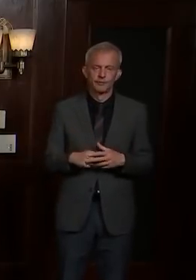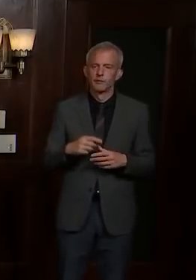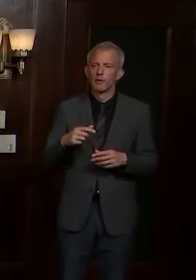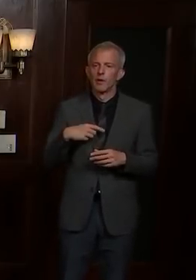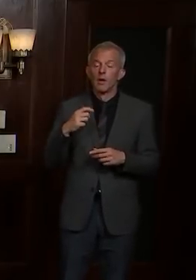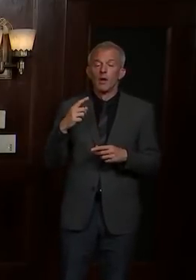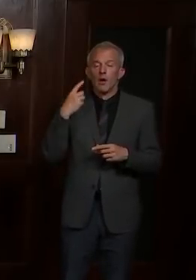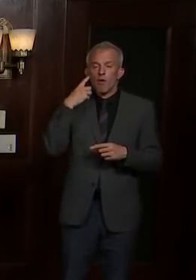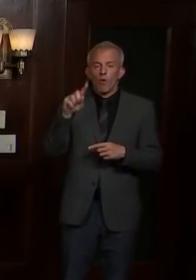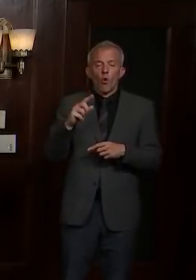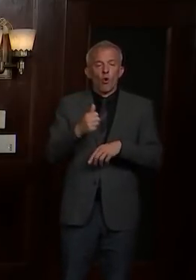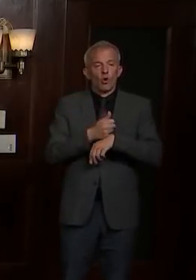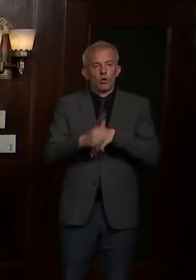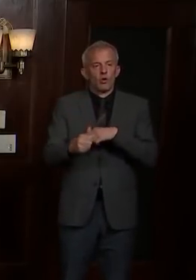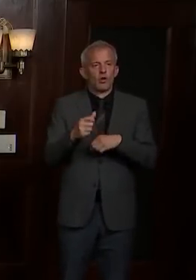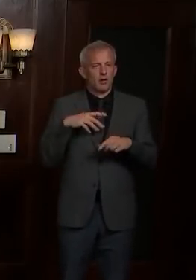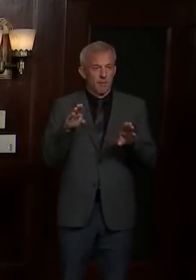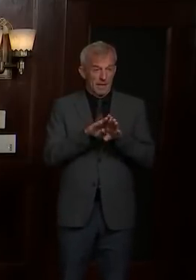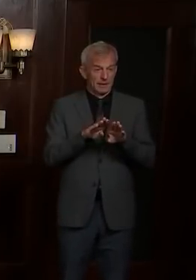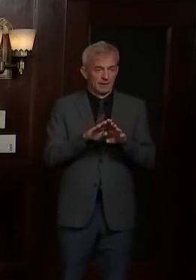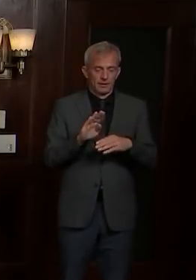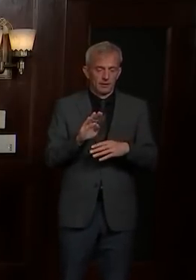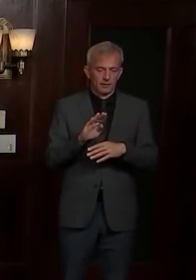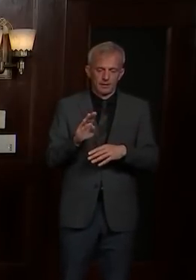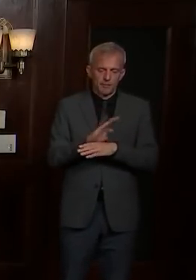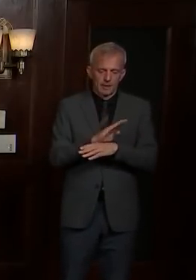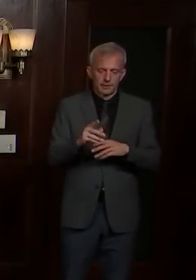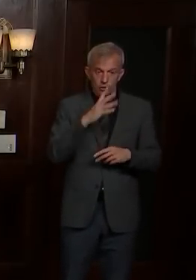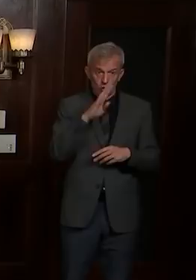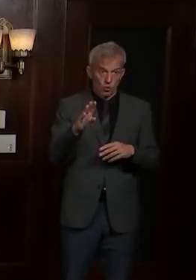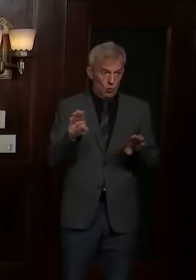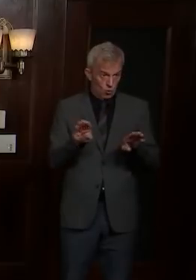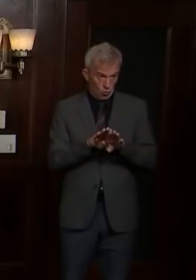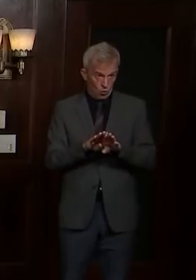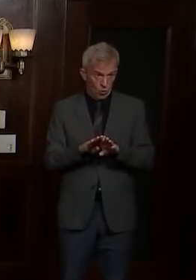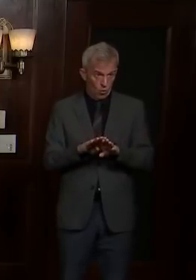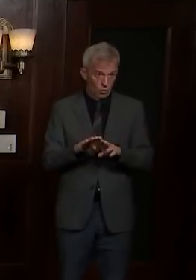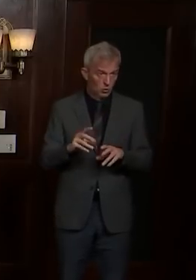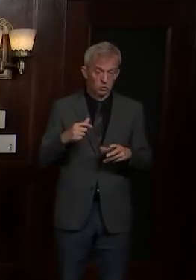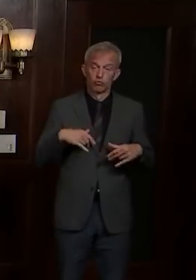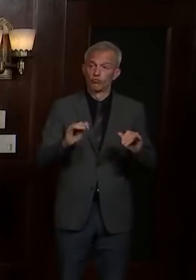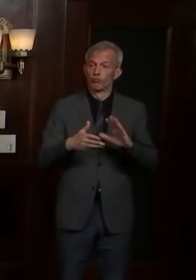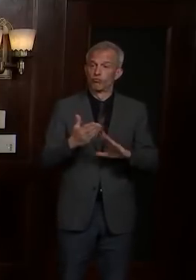referred for criminal prosecution, but because even that takes time and we have courts that are closed, we